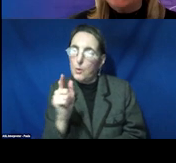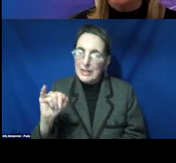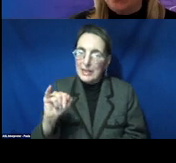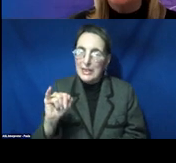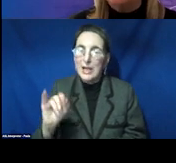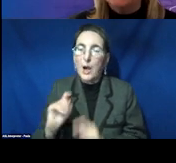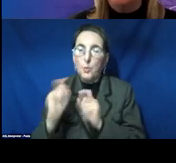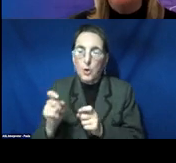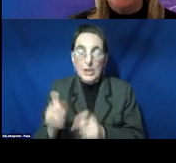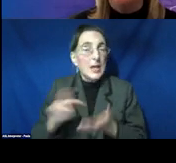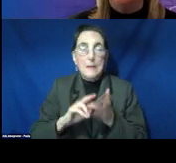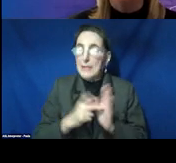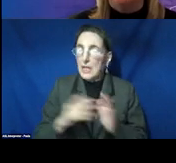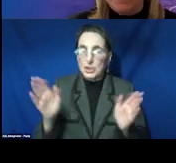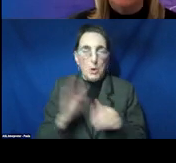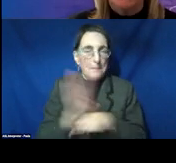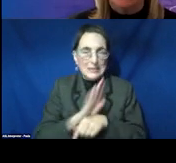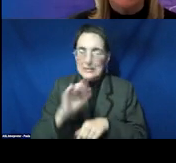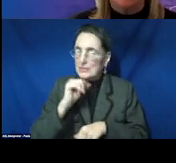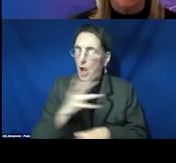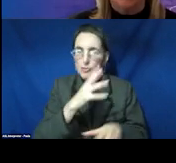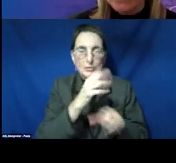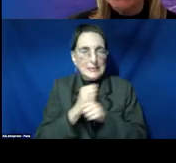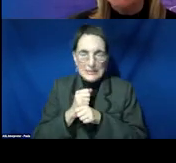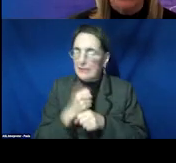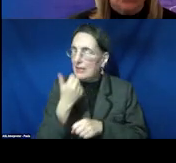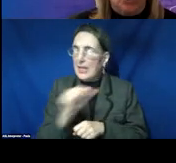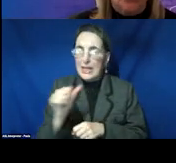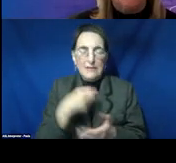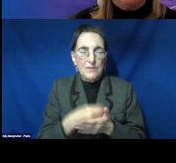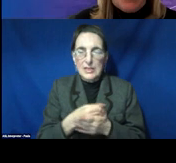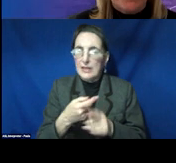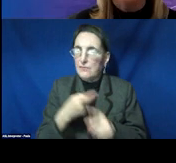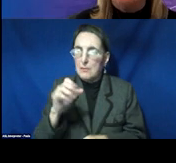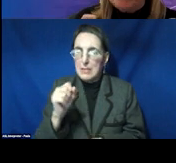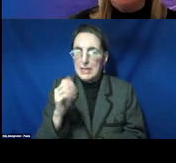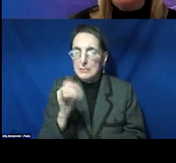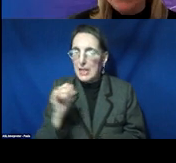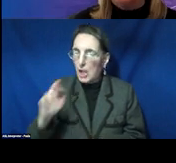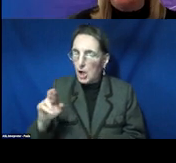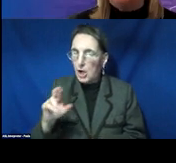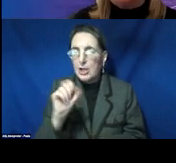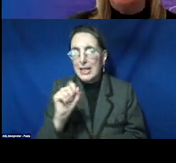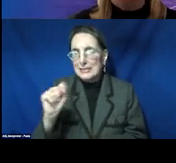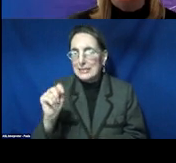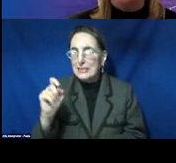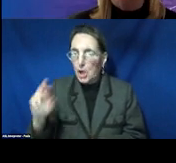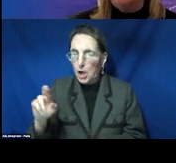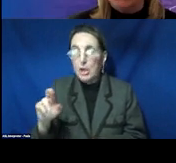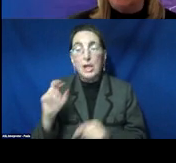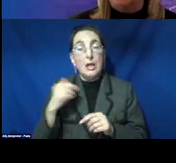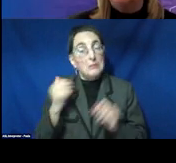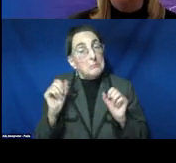that has not received funding from SBIR or STTR has the potential, if they meet